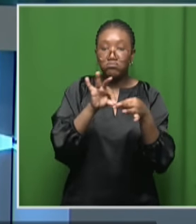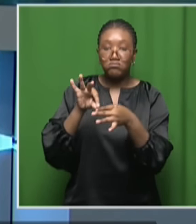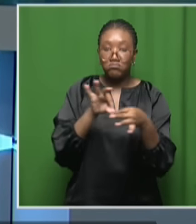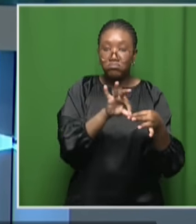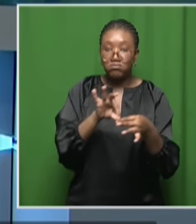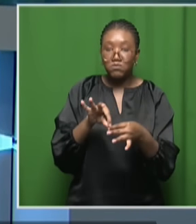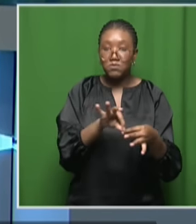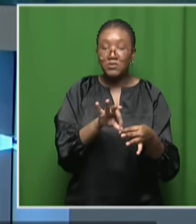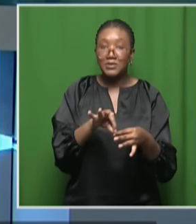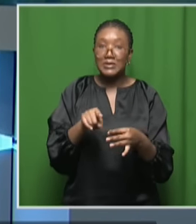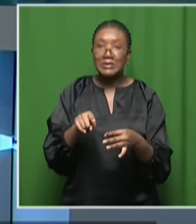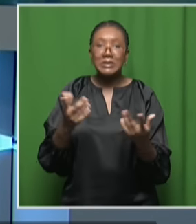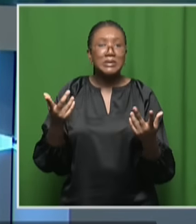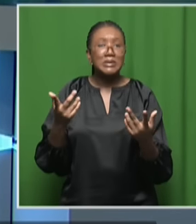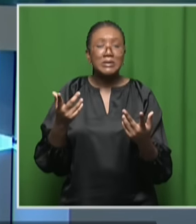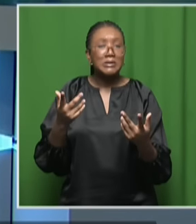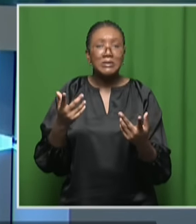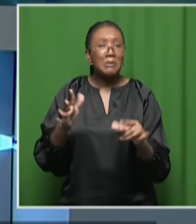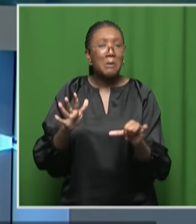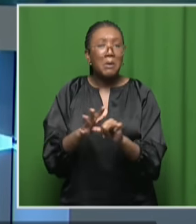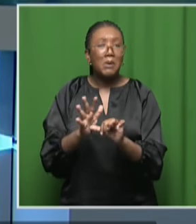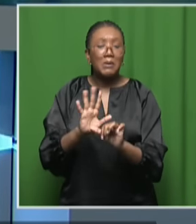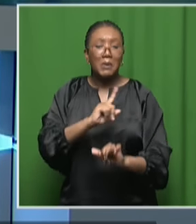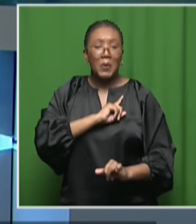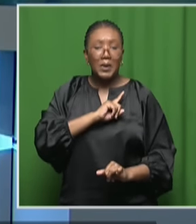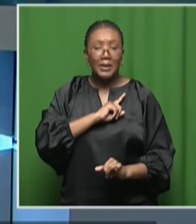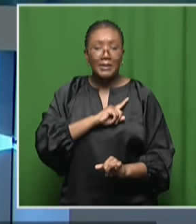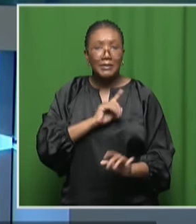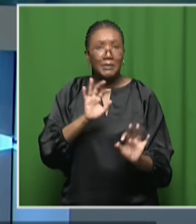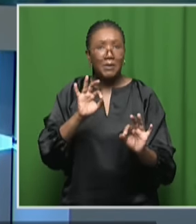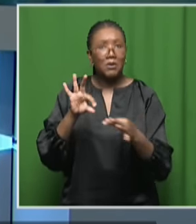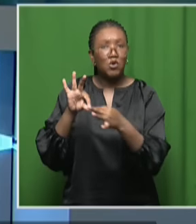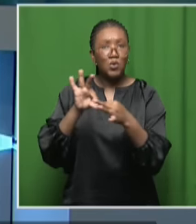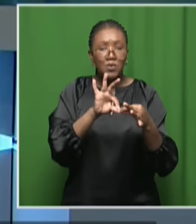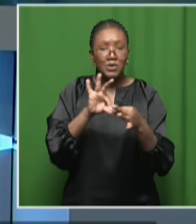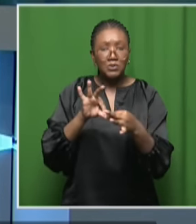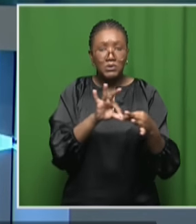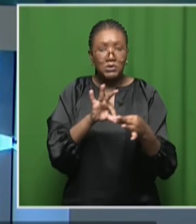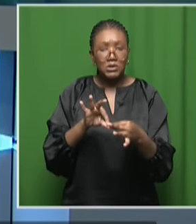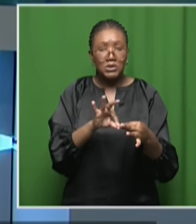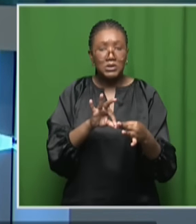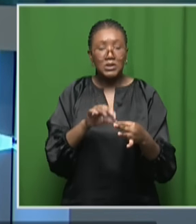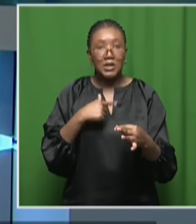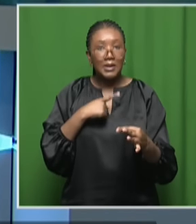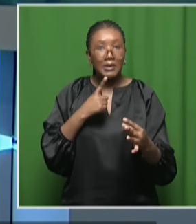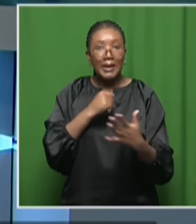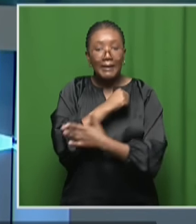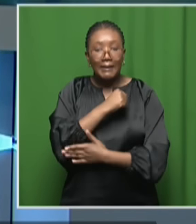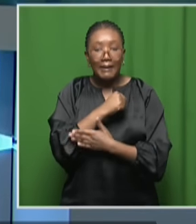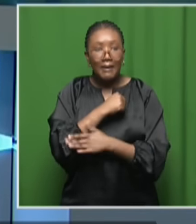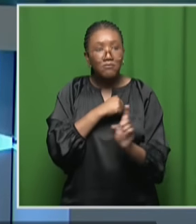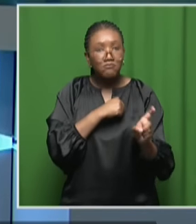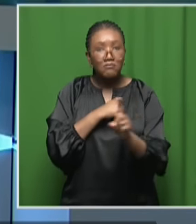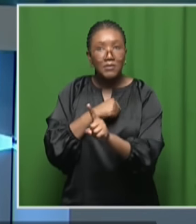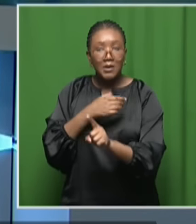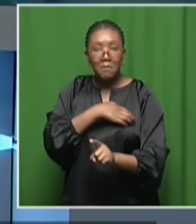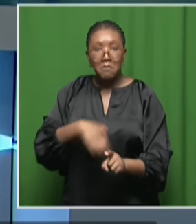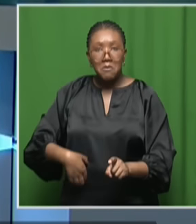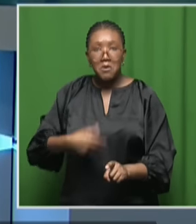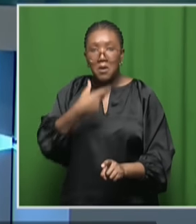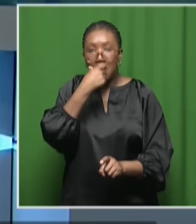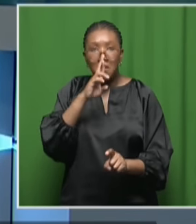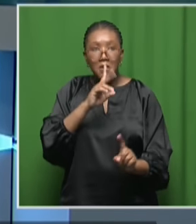How critical and significant do you think some of his recent official visits to the various countries in the lead